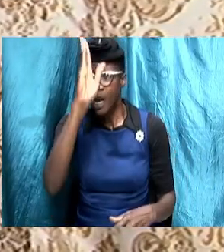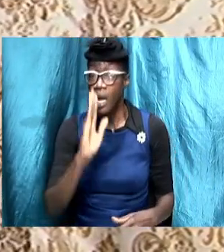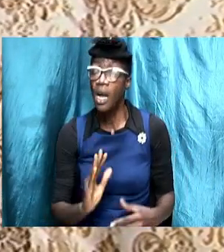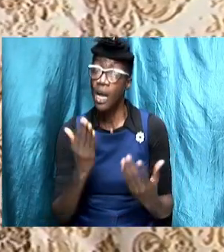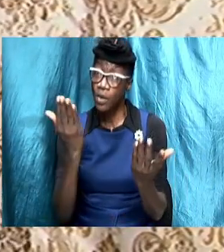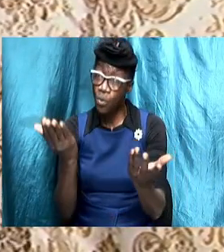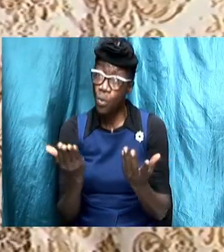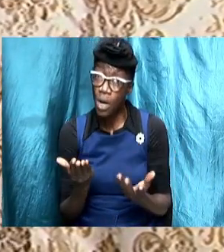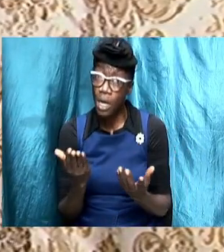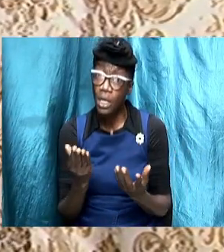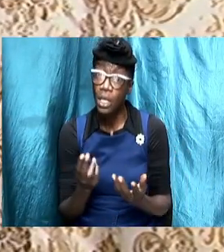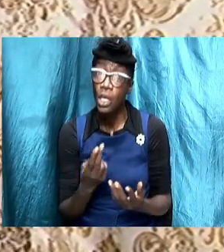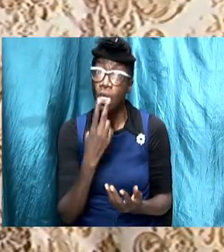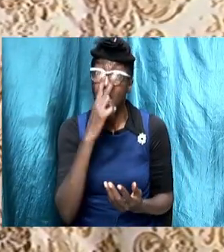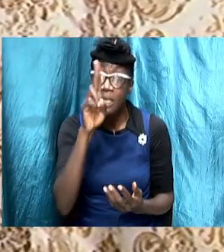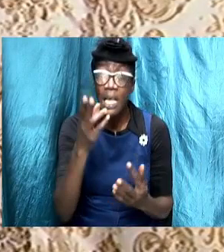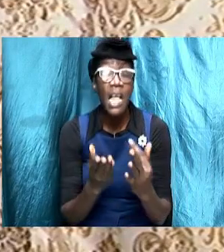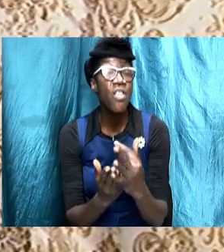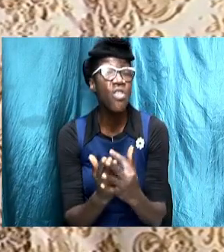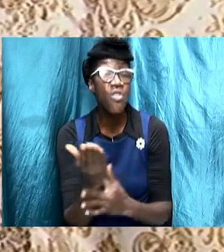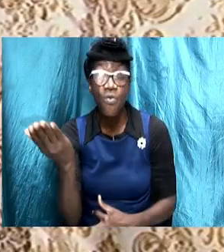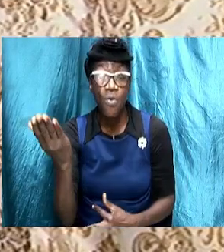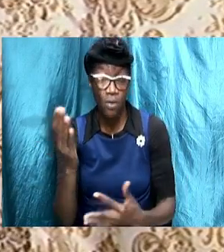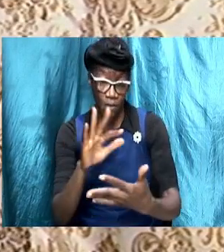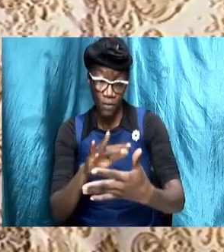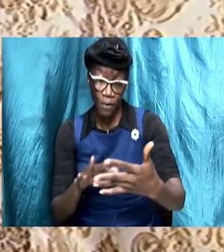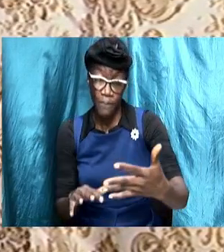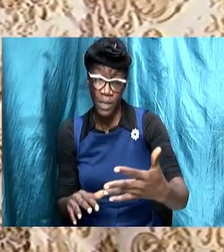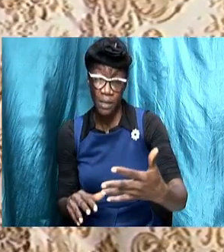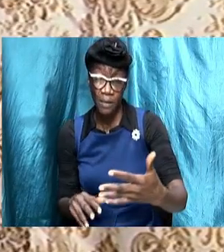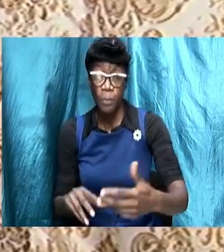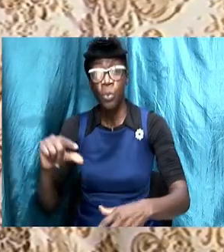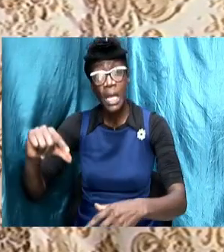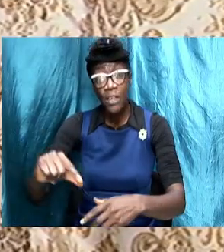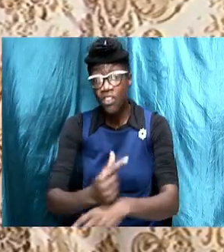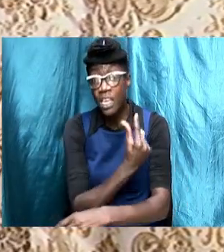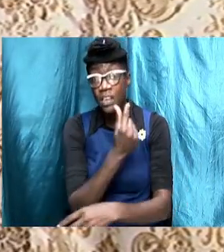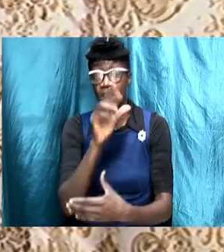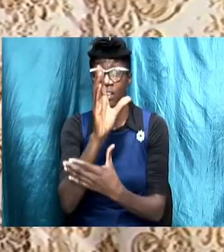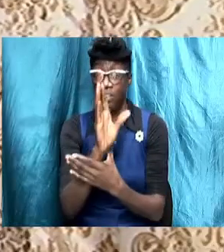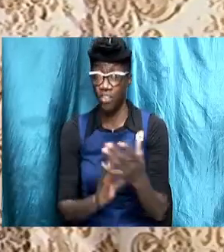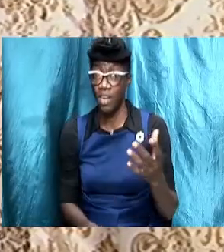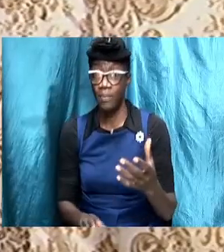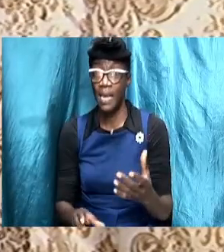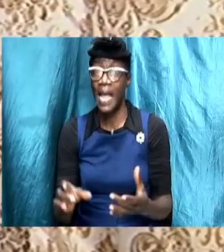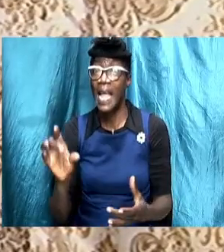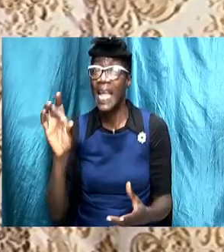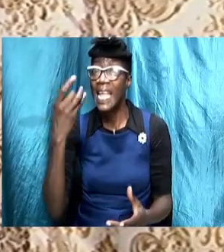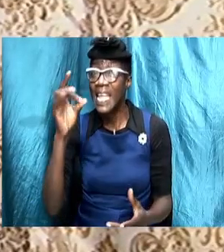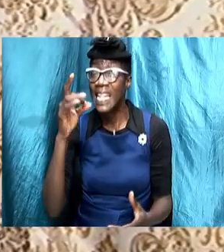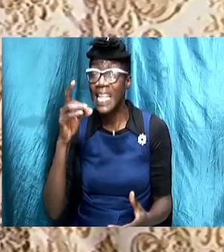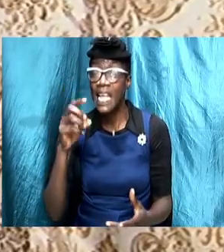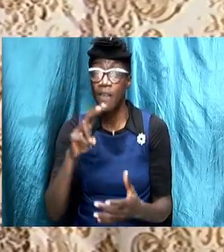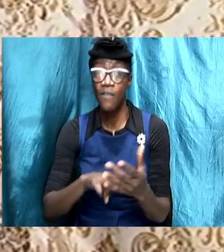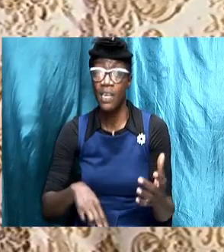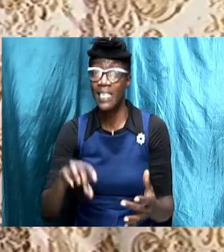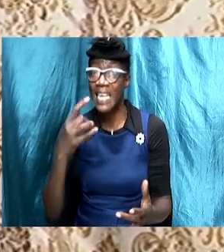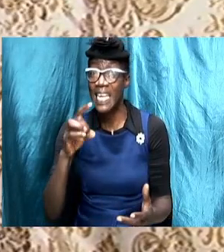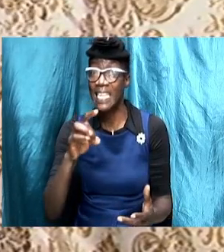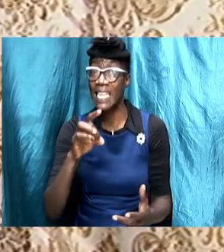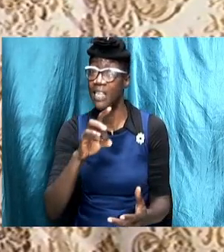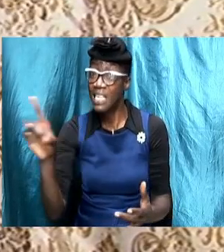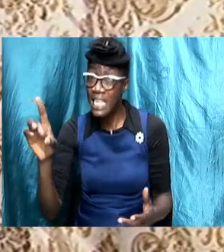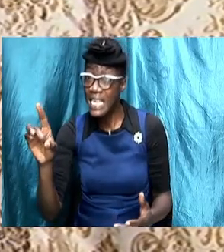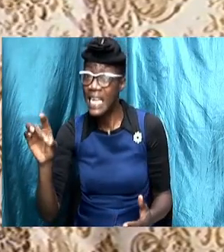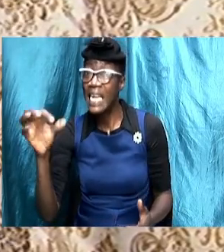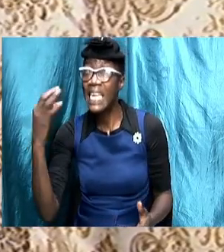seen throughout scriptures. And if you look, for example, in Genesis chapter 18, and from verse 18 to 19, the scriptures actually tell us